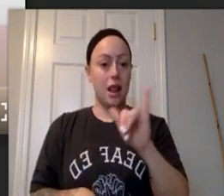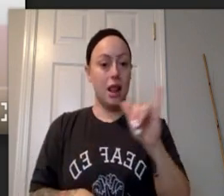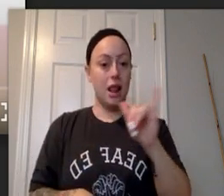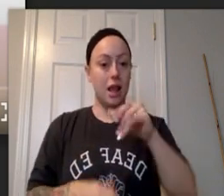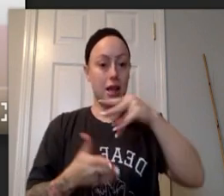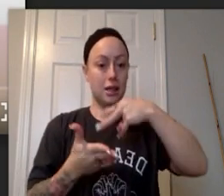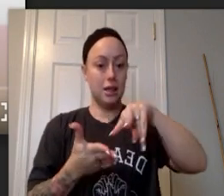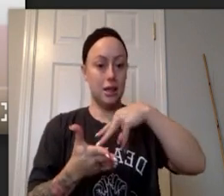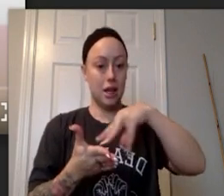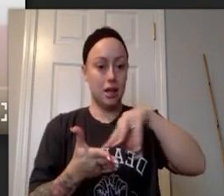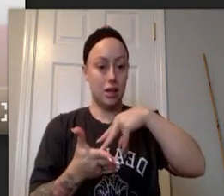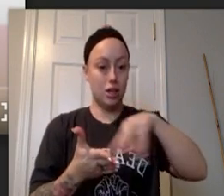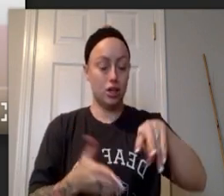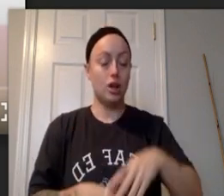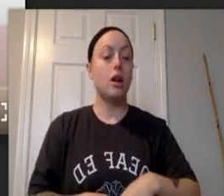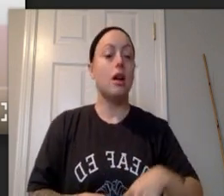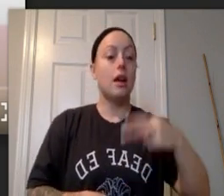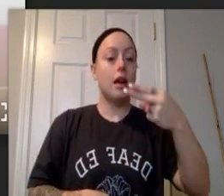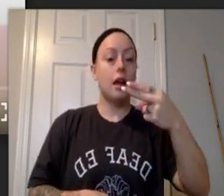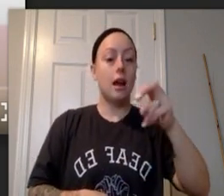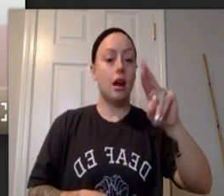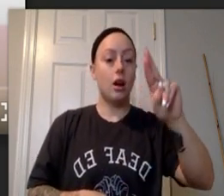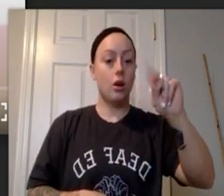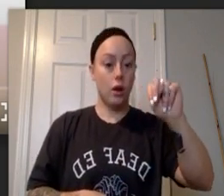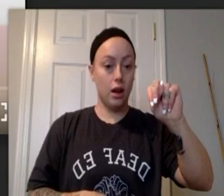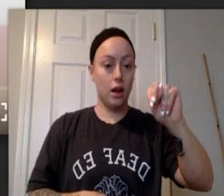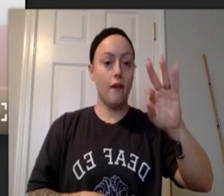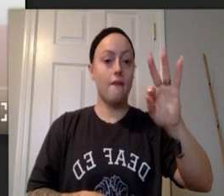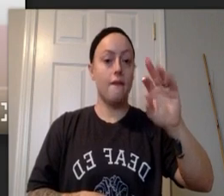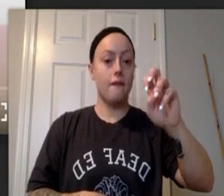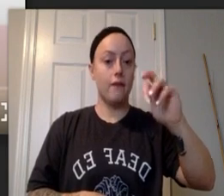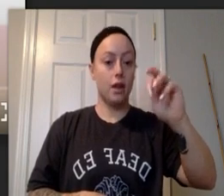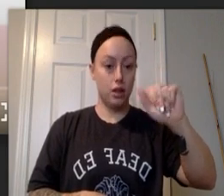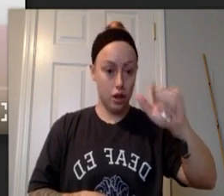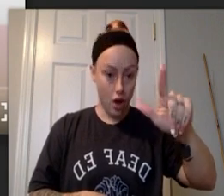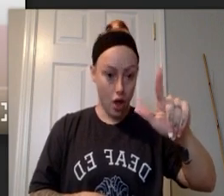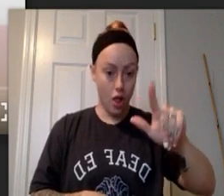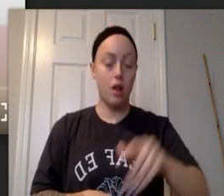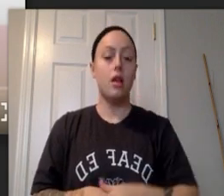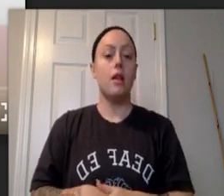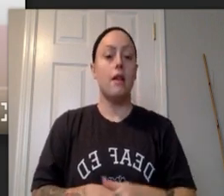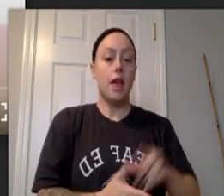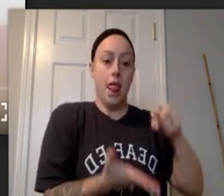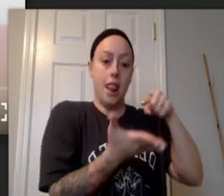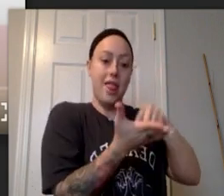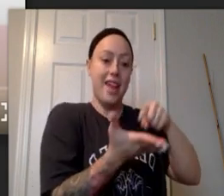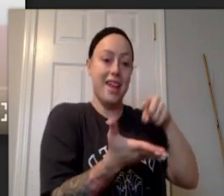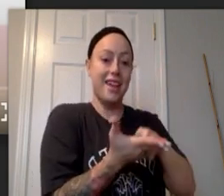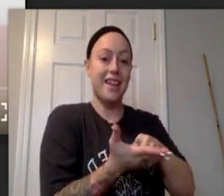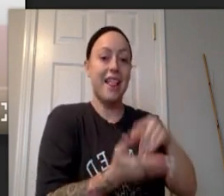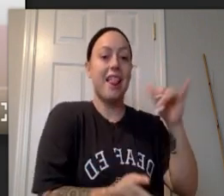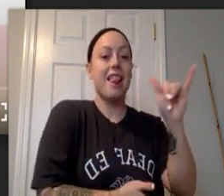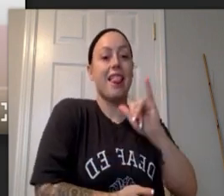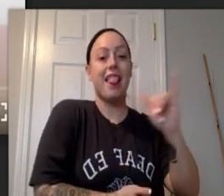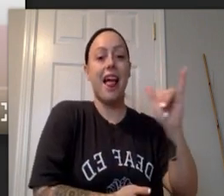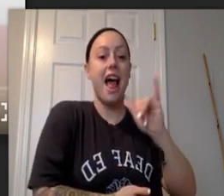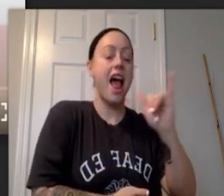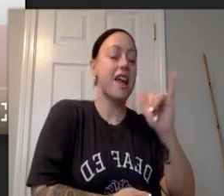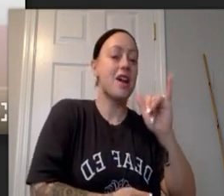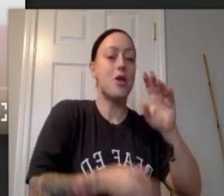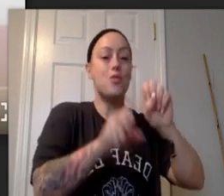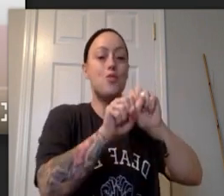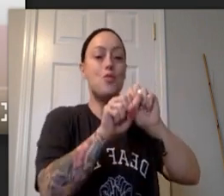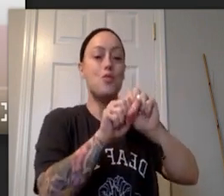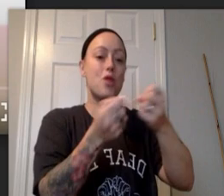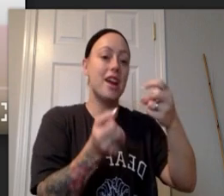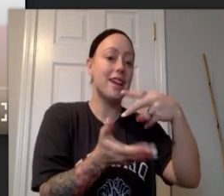drug like heroin or fentanyl or even methadone, these are full blown agonists. These are the break dancers of the opioid world. They get into